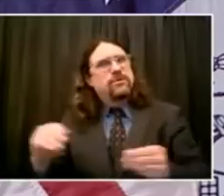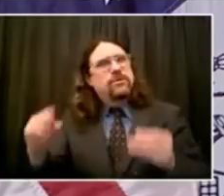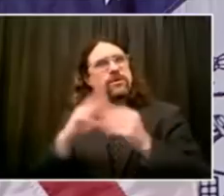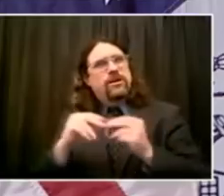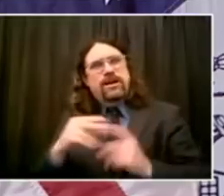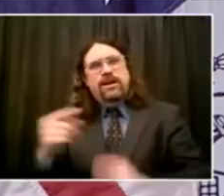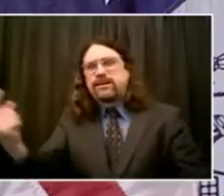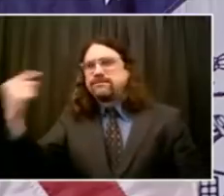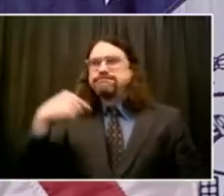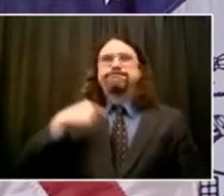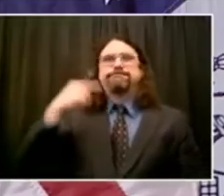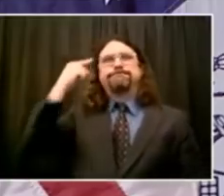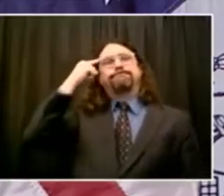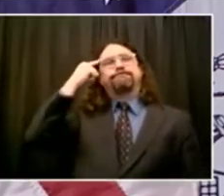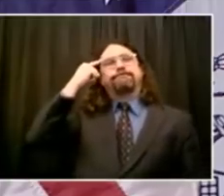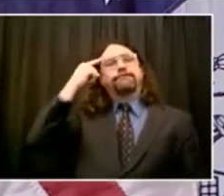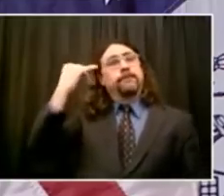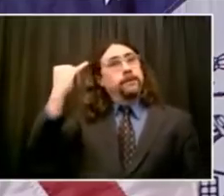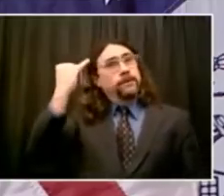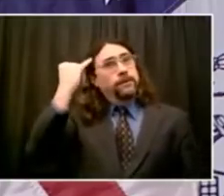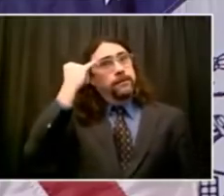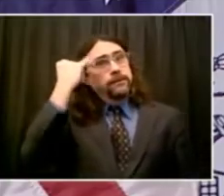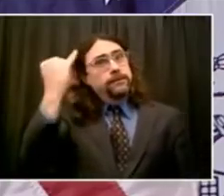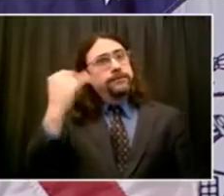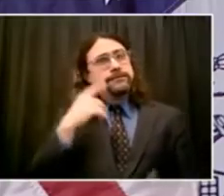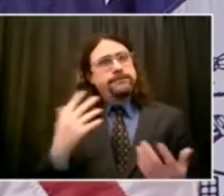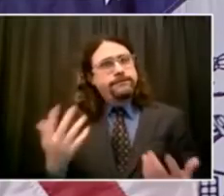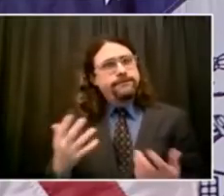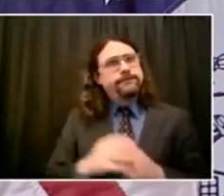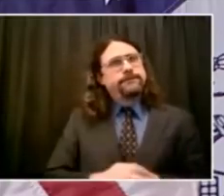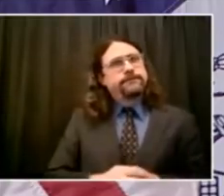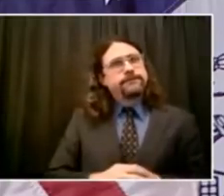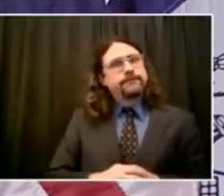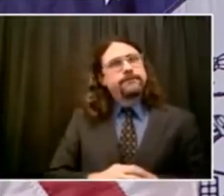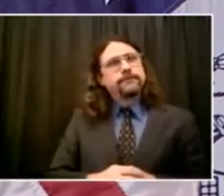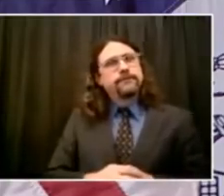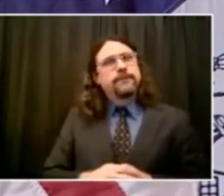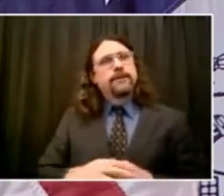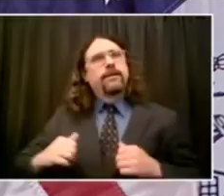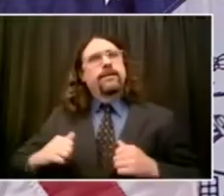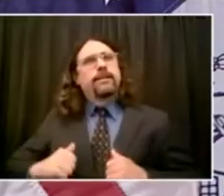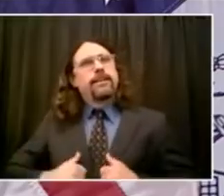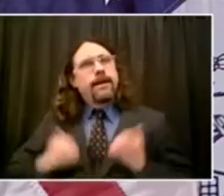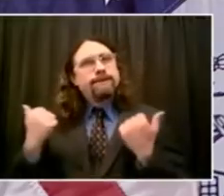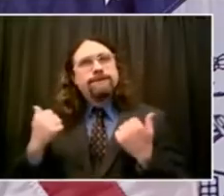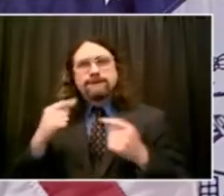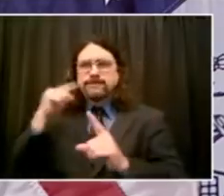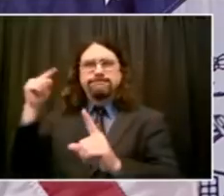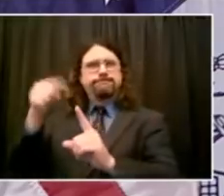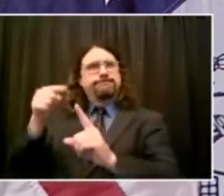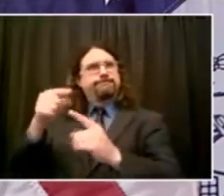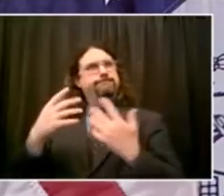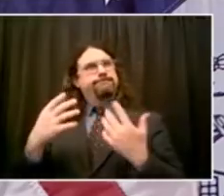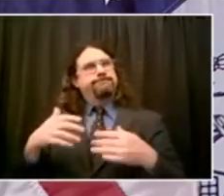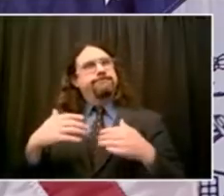to the older people in your life, it reminds you just how much we've had to overcome